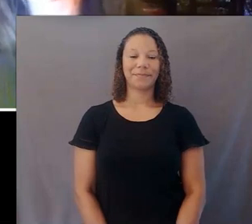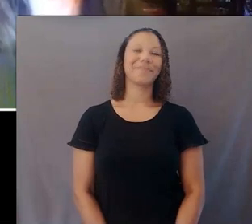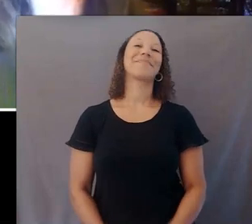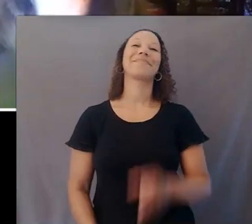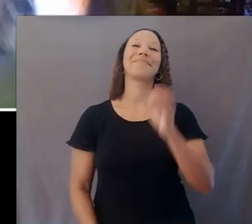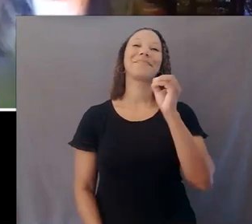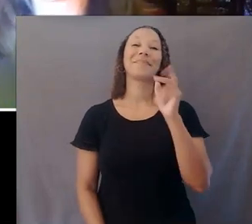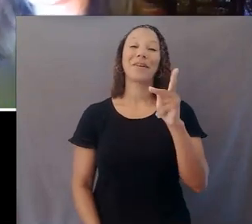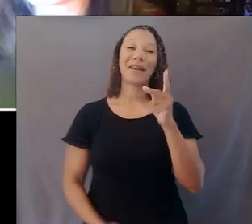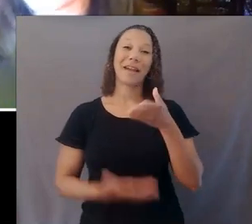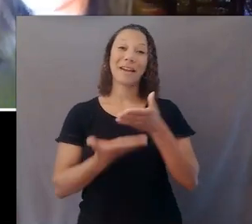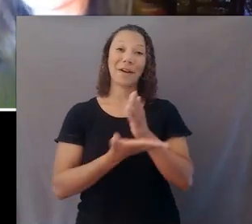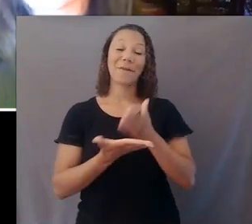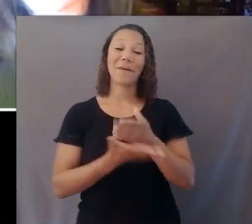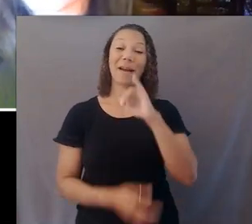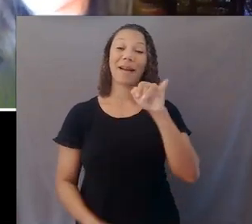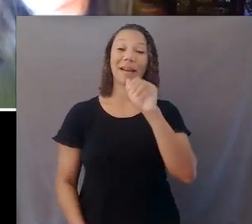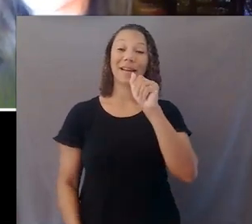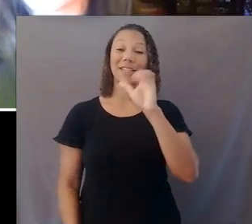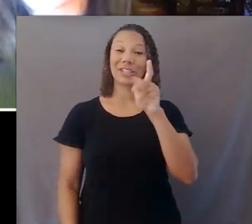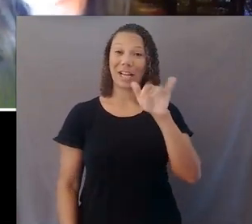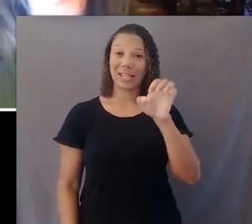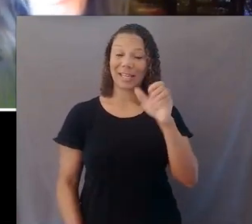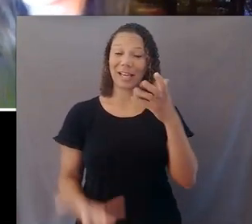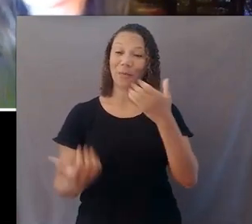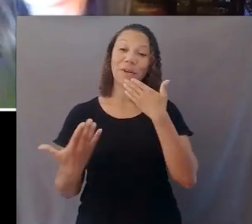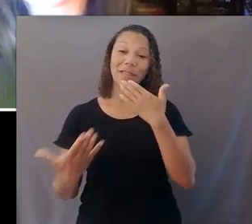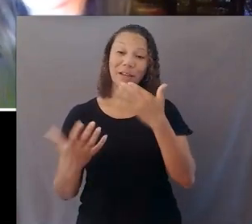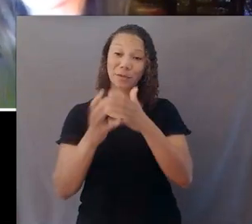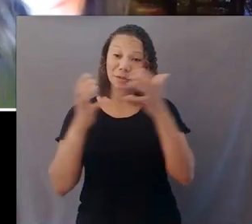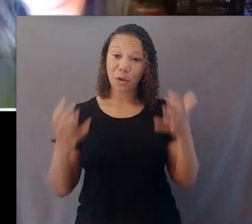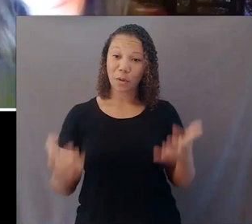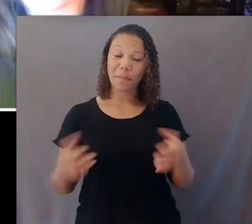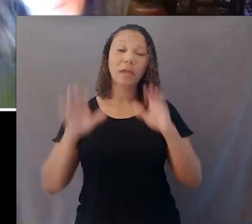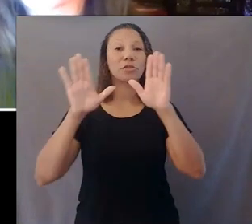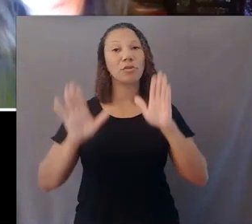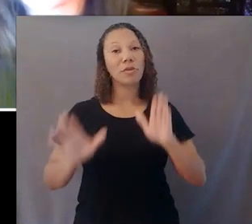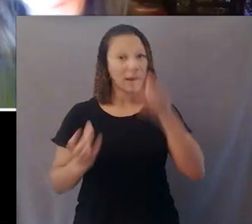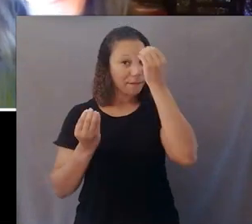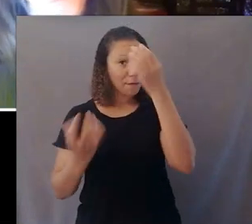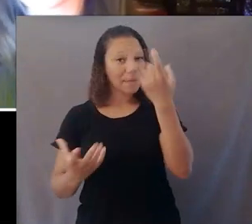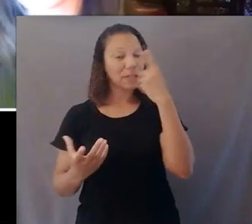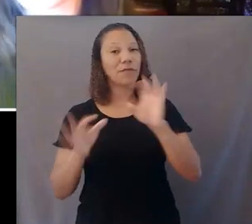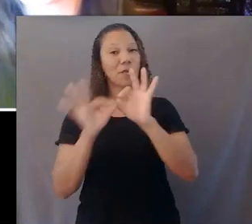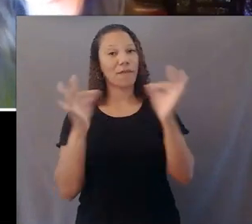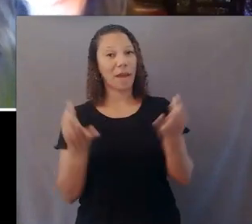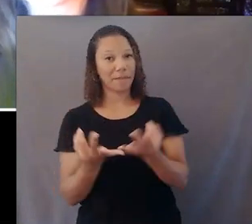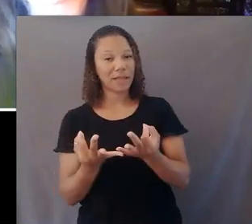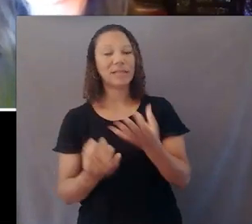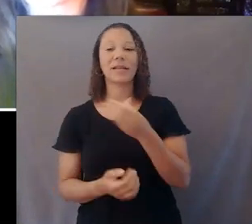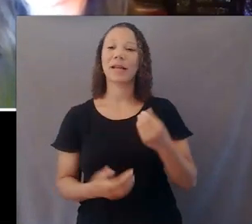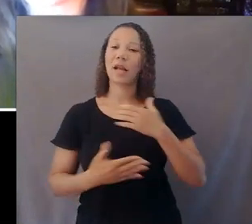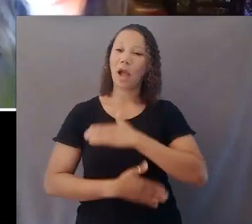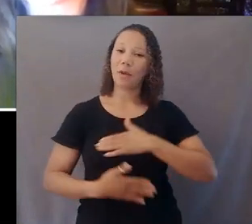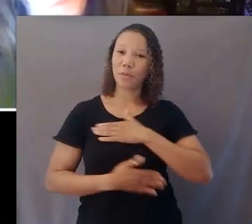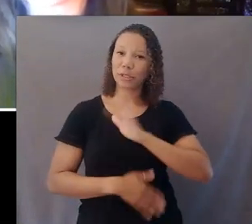Okay, all right, Jackie. Well, I want to thank you very much. That's a great information for our families, and I appreciate you taking some time out